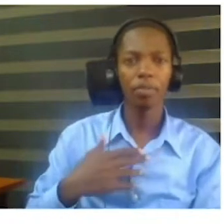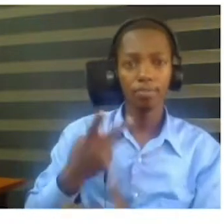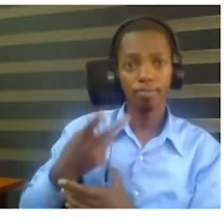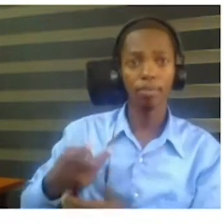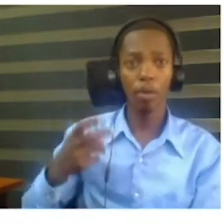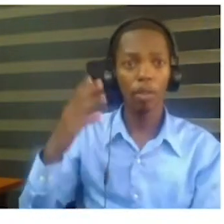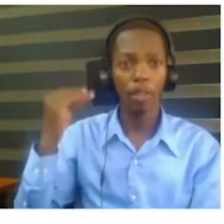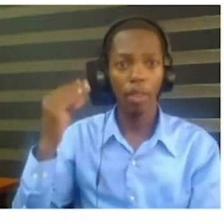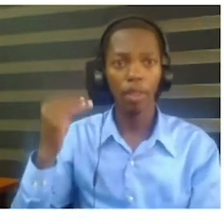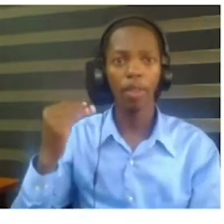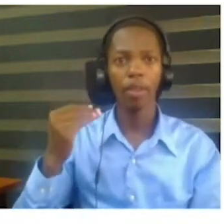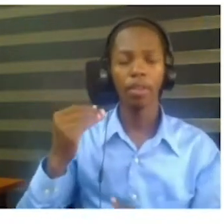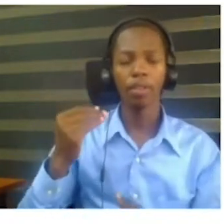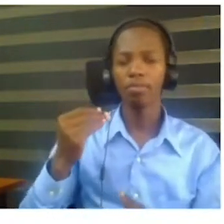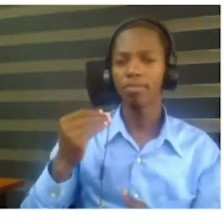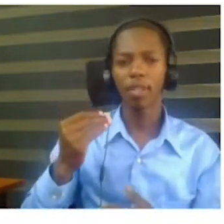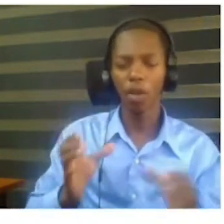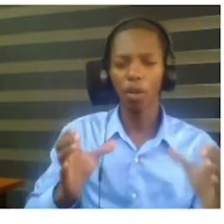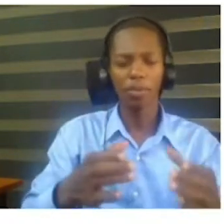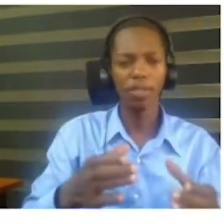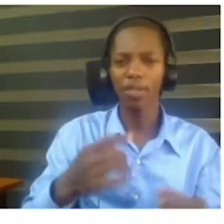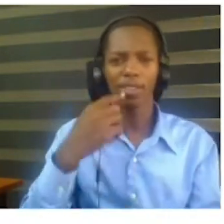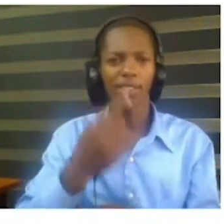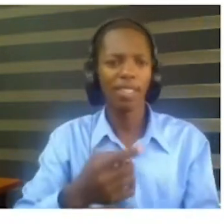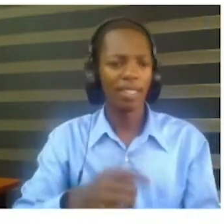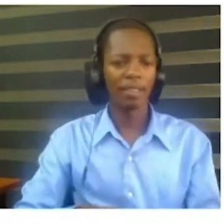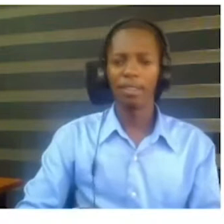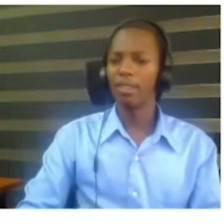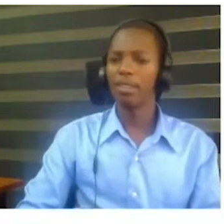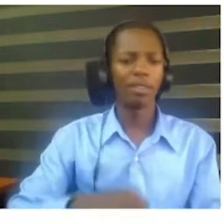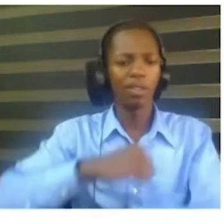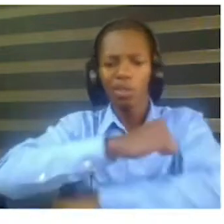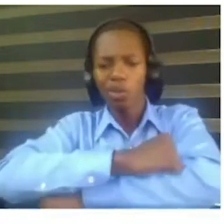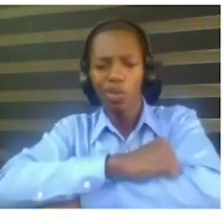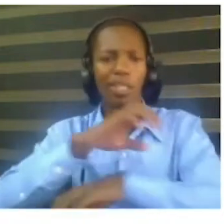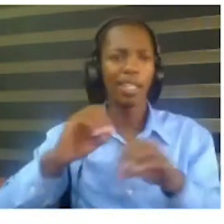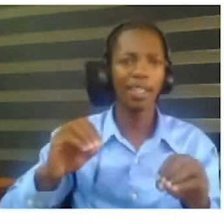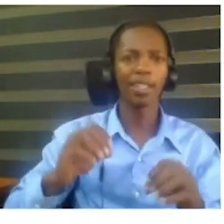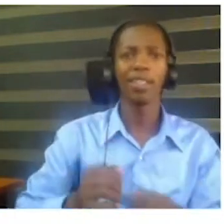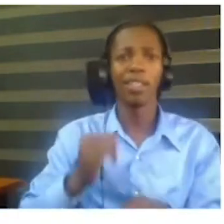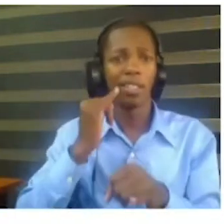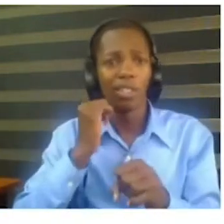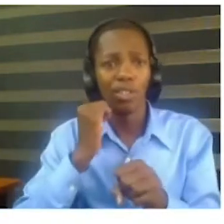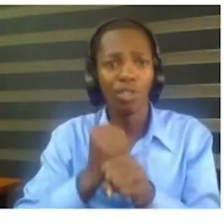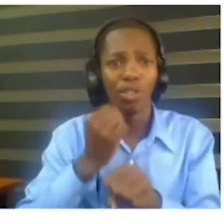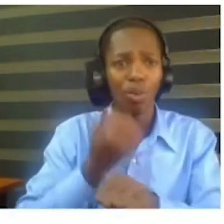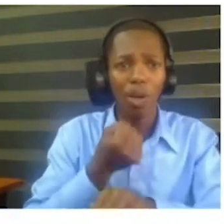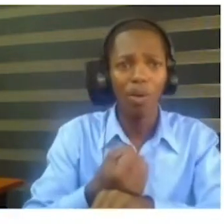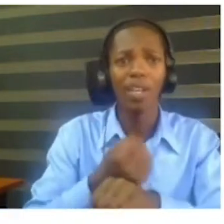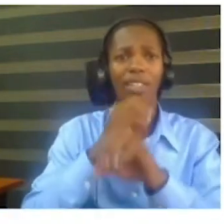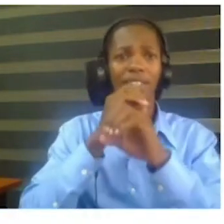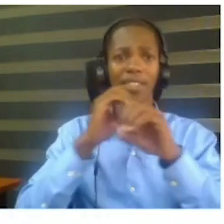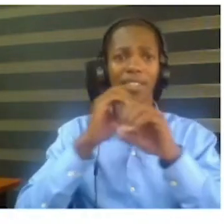a job." That's ableism. The assumption that my life is meaningless because